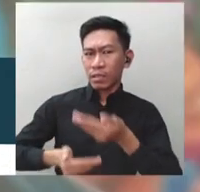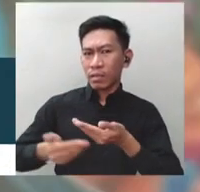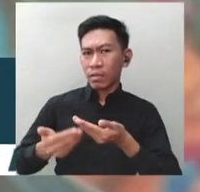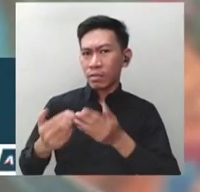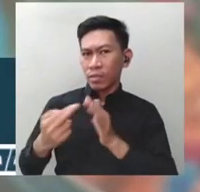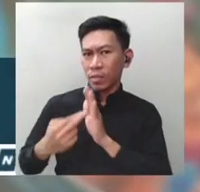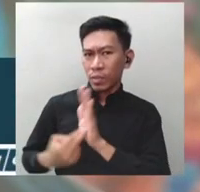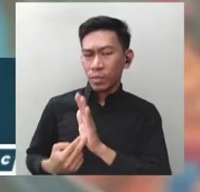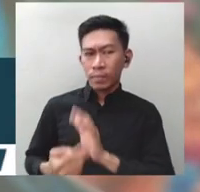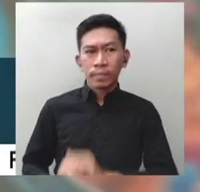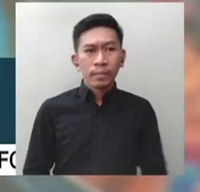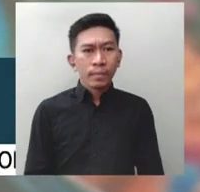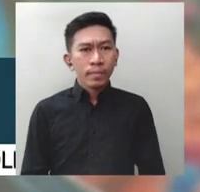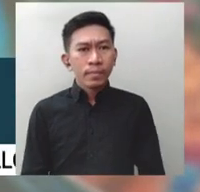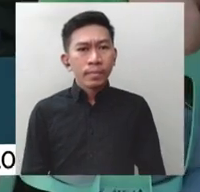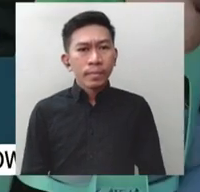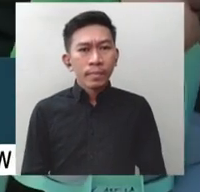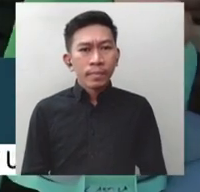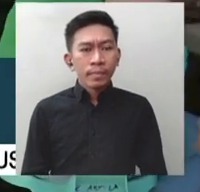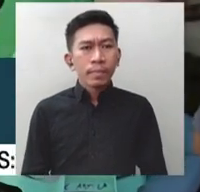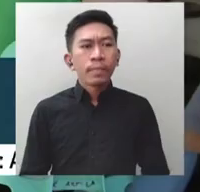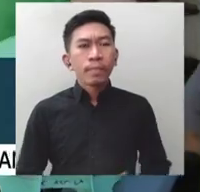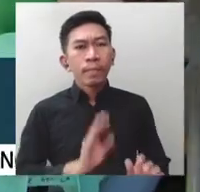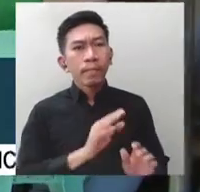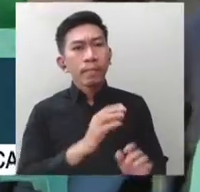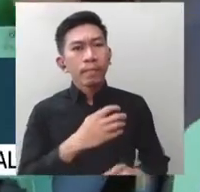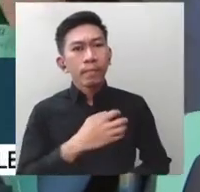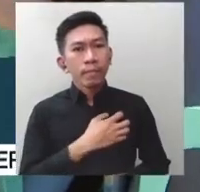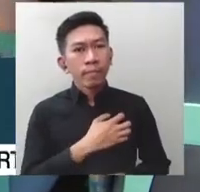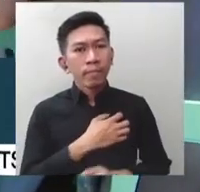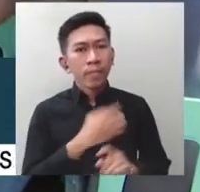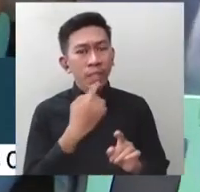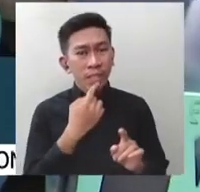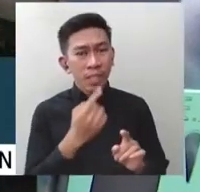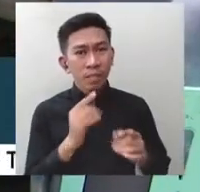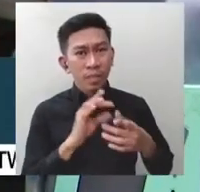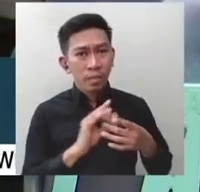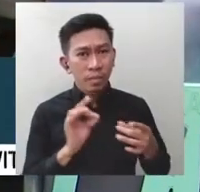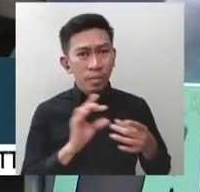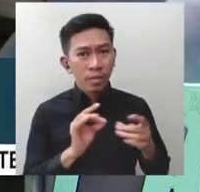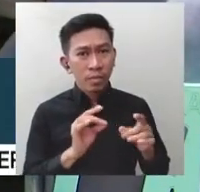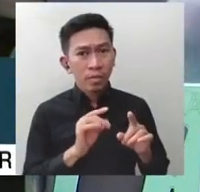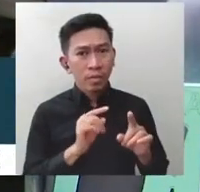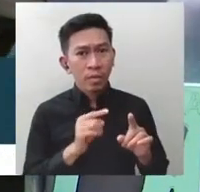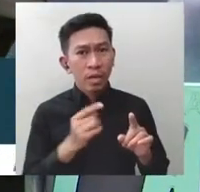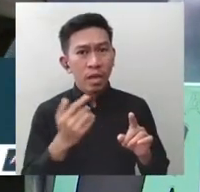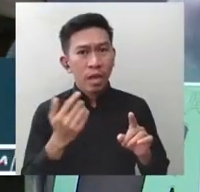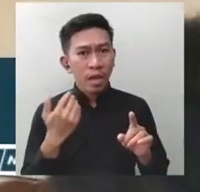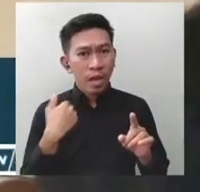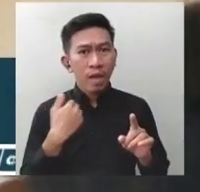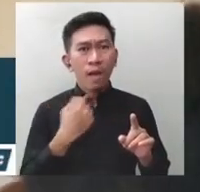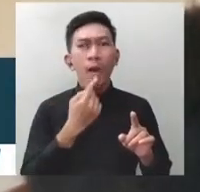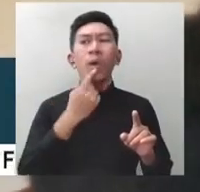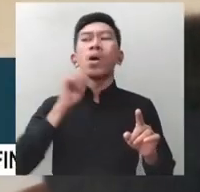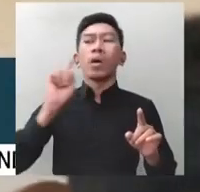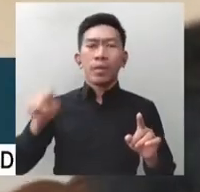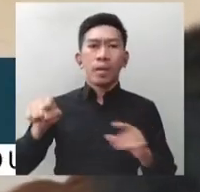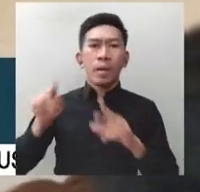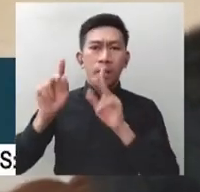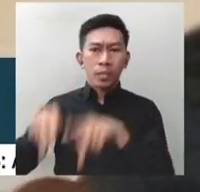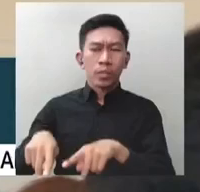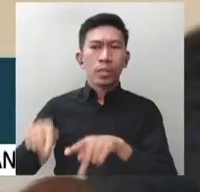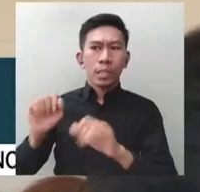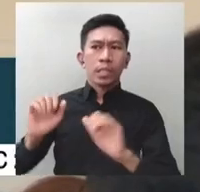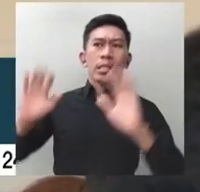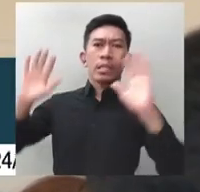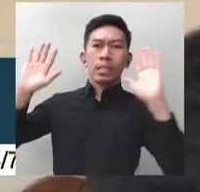One of the justification they said, Ms. Carmina, is that they commanded the person to surrender upon seeing that